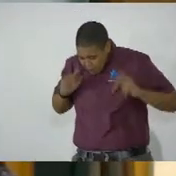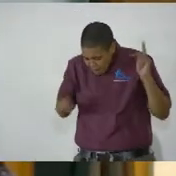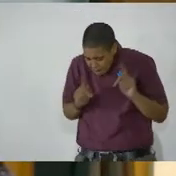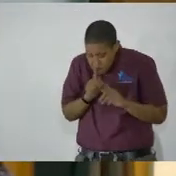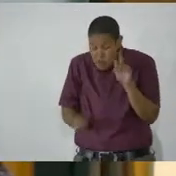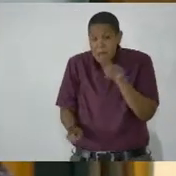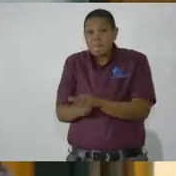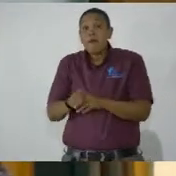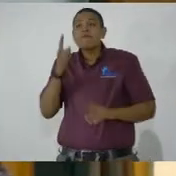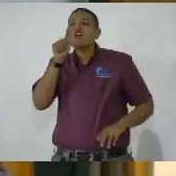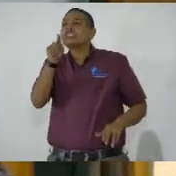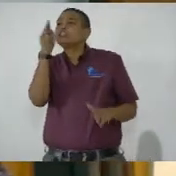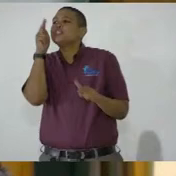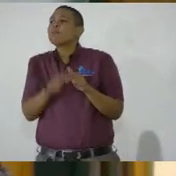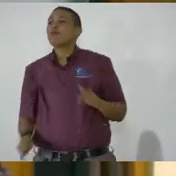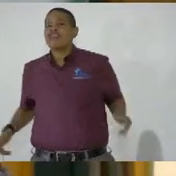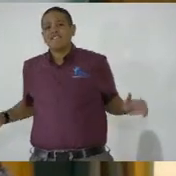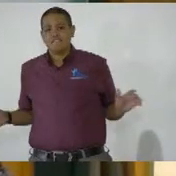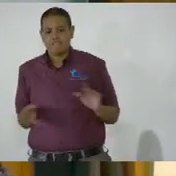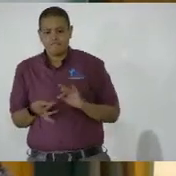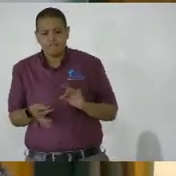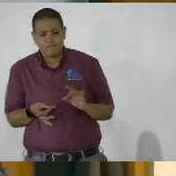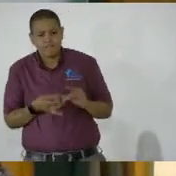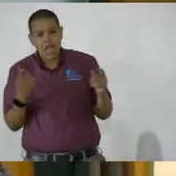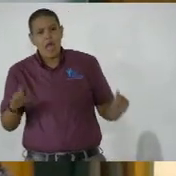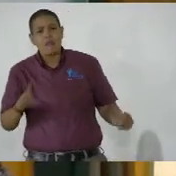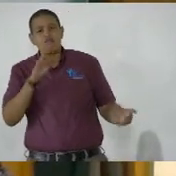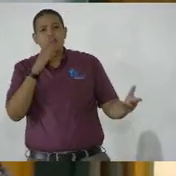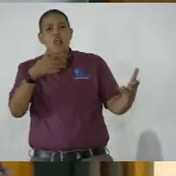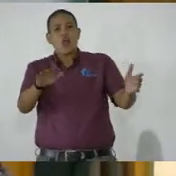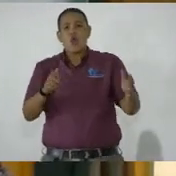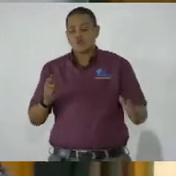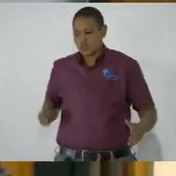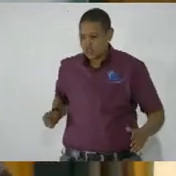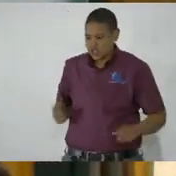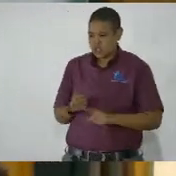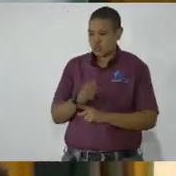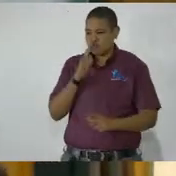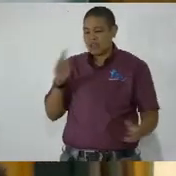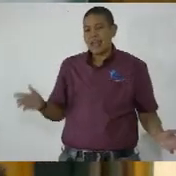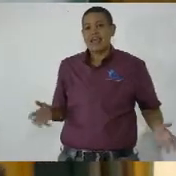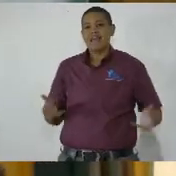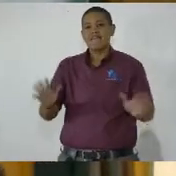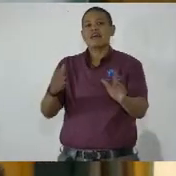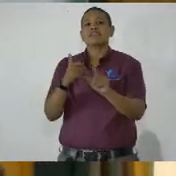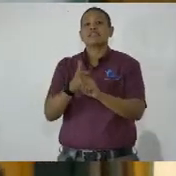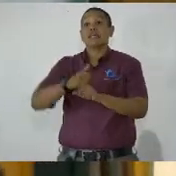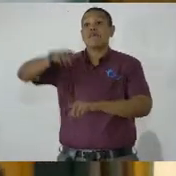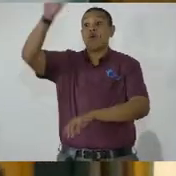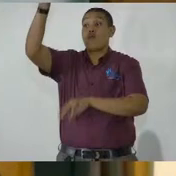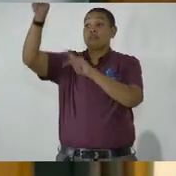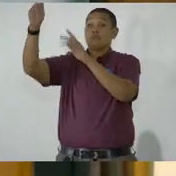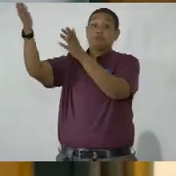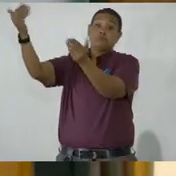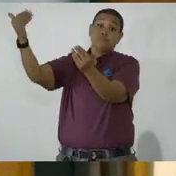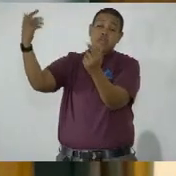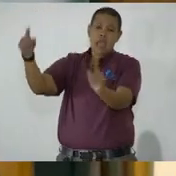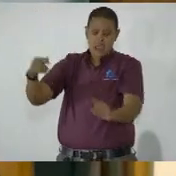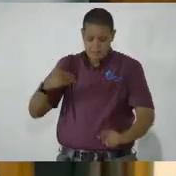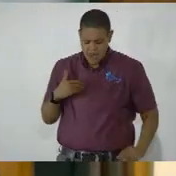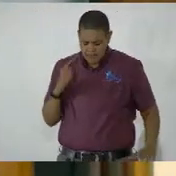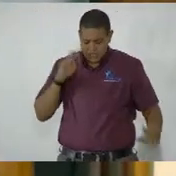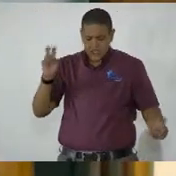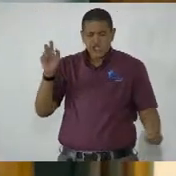person for these brief matters. It also allowed the judiciary to facilitate litigants overseas having